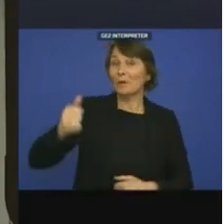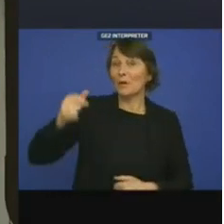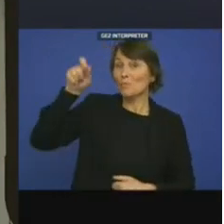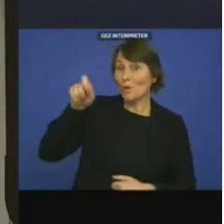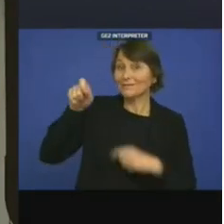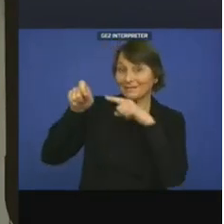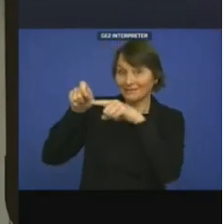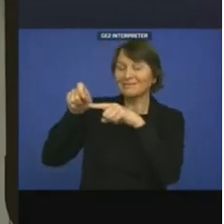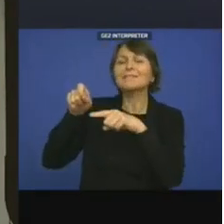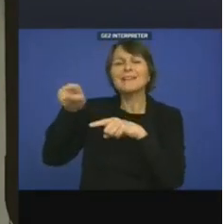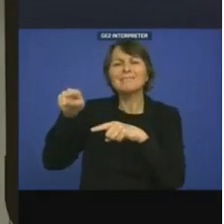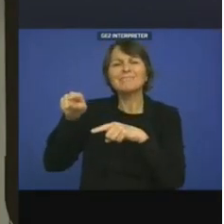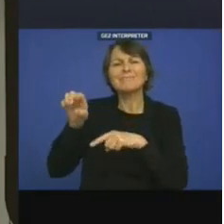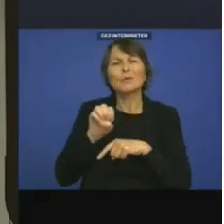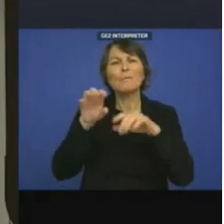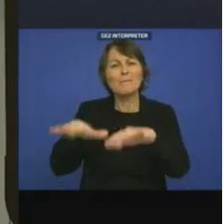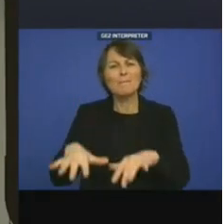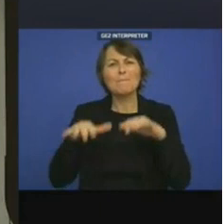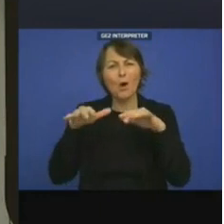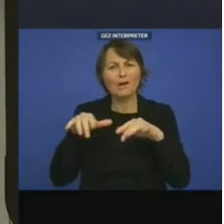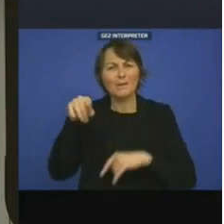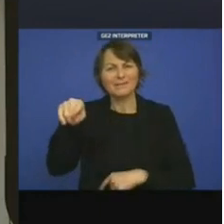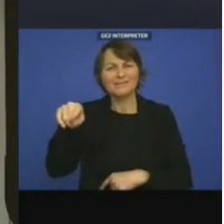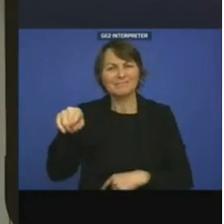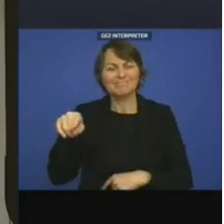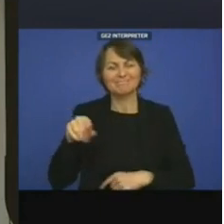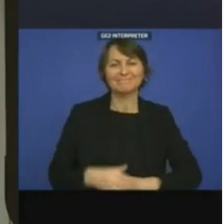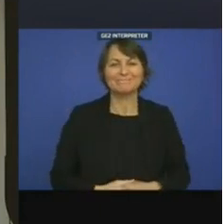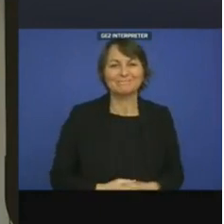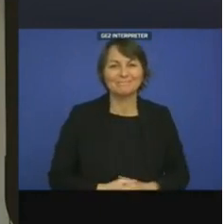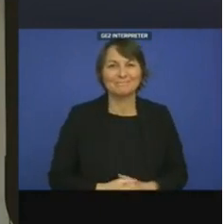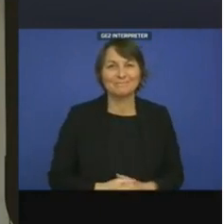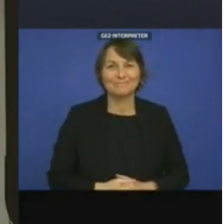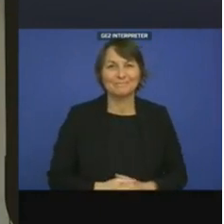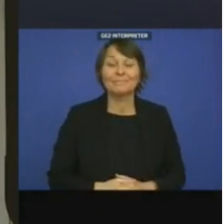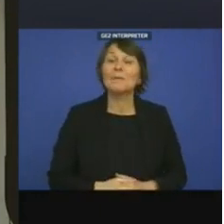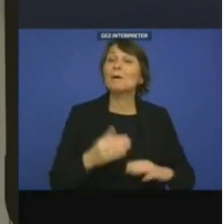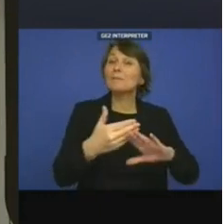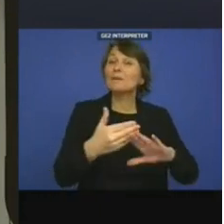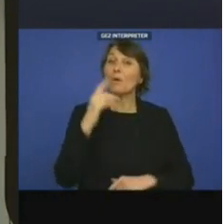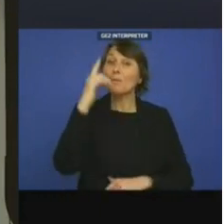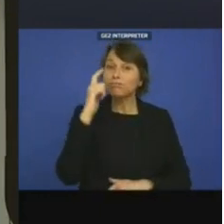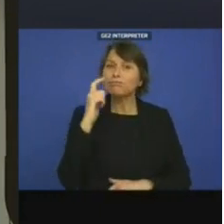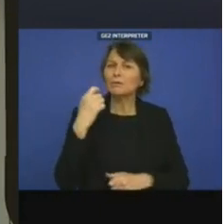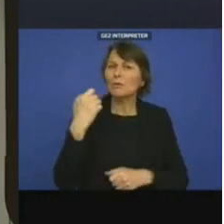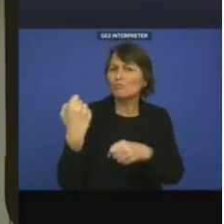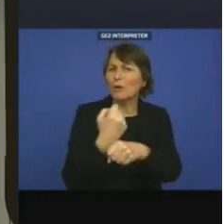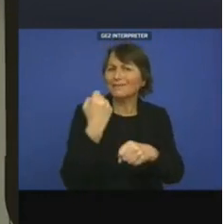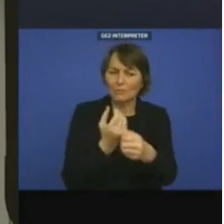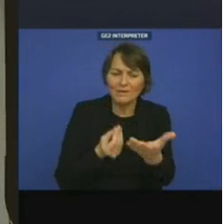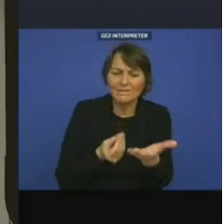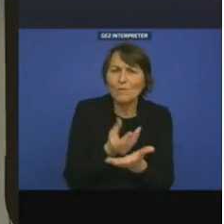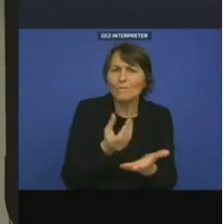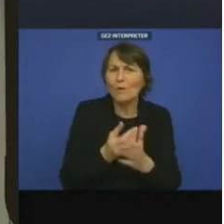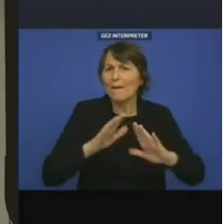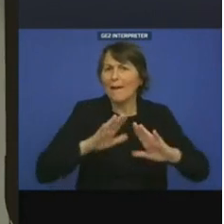Parliament. However, before we start, I would like to give you some practical information in order to allow you to